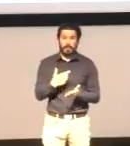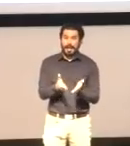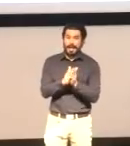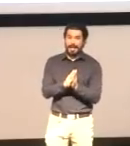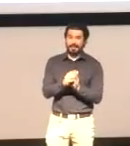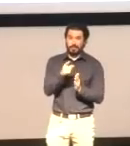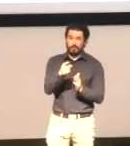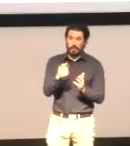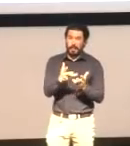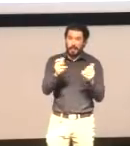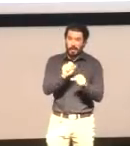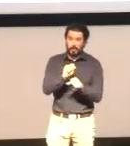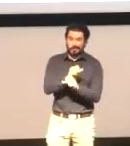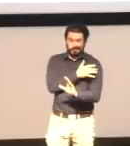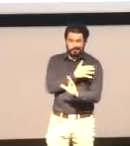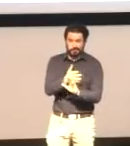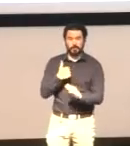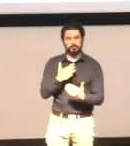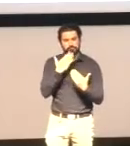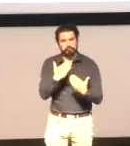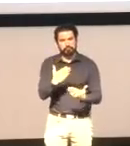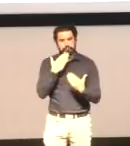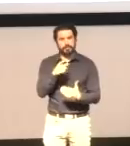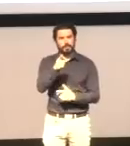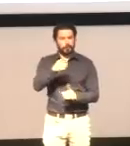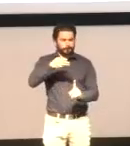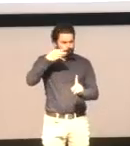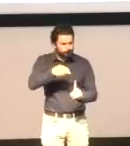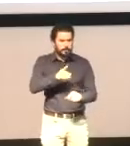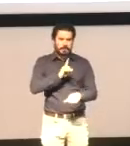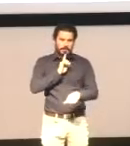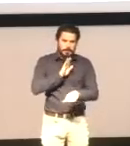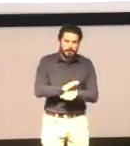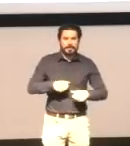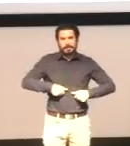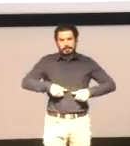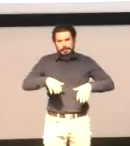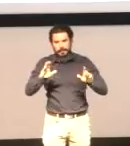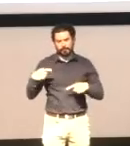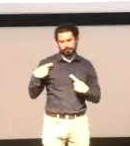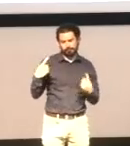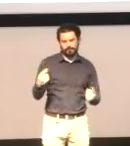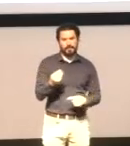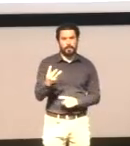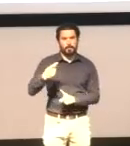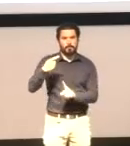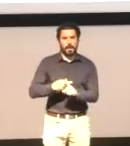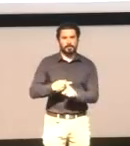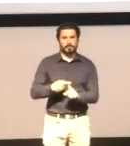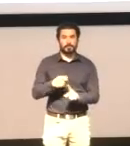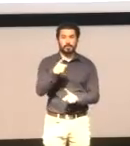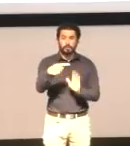are incredibly grateful for your dedication and sacrifices during the last several months. You have been